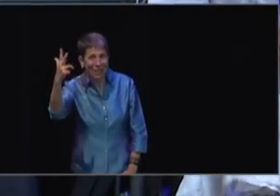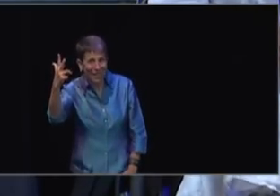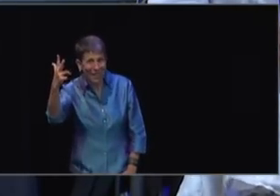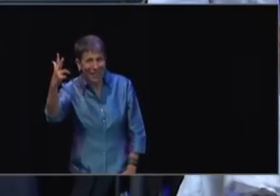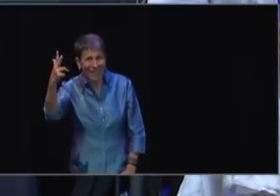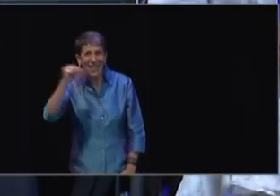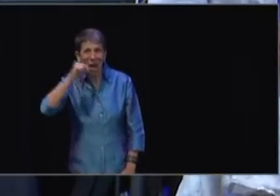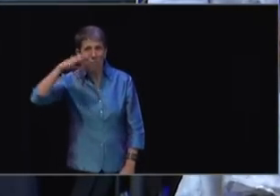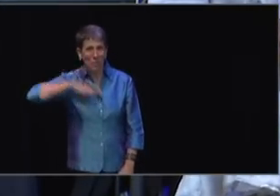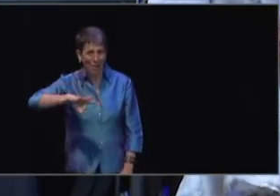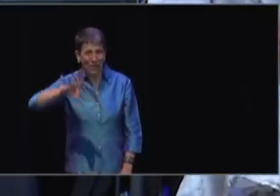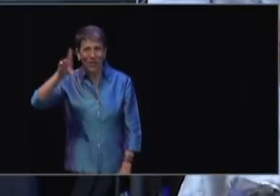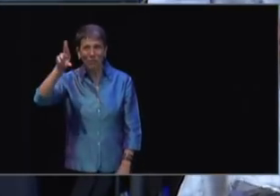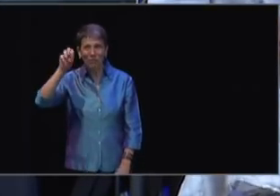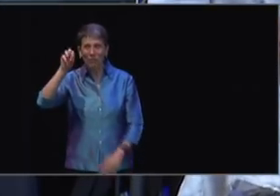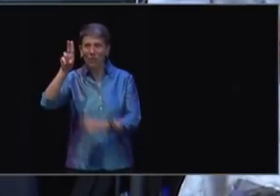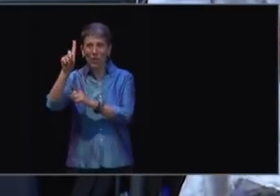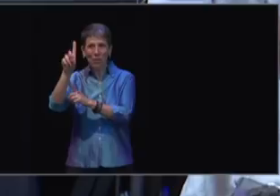Roadwork.